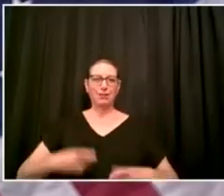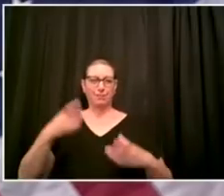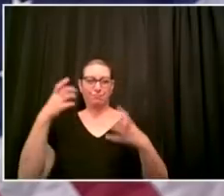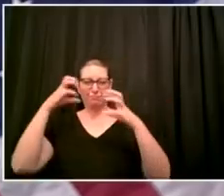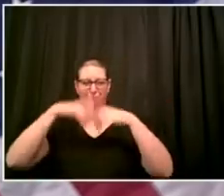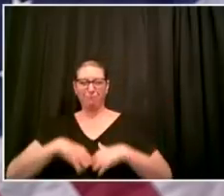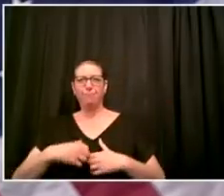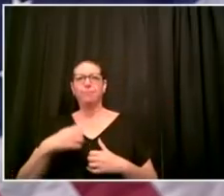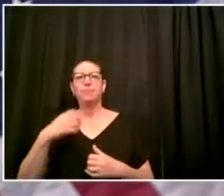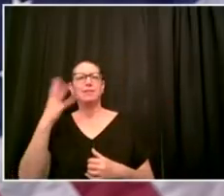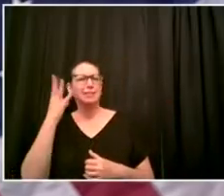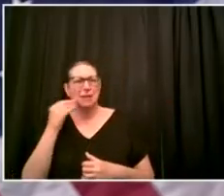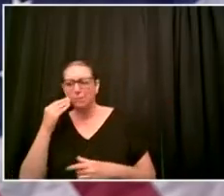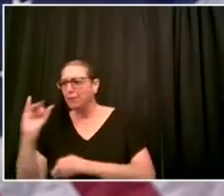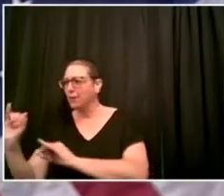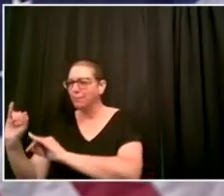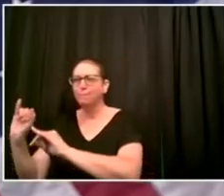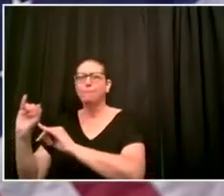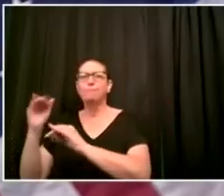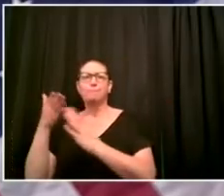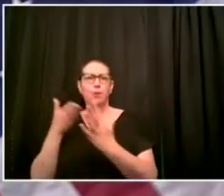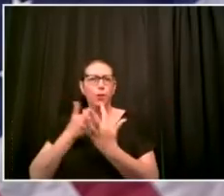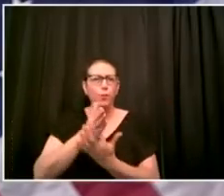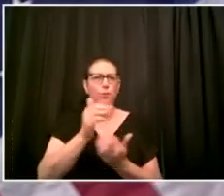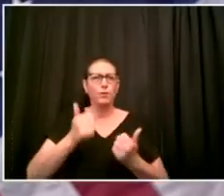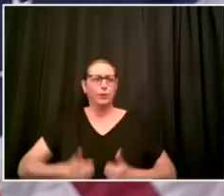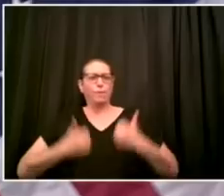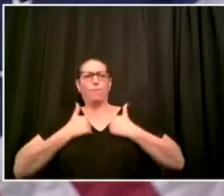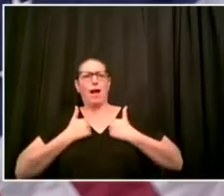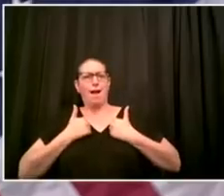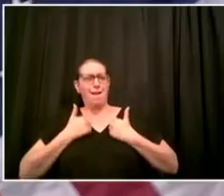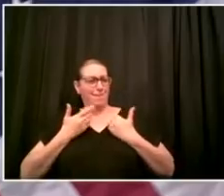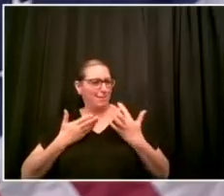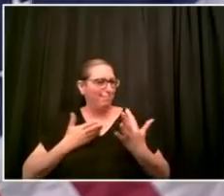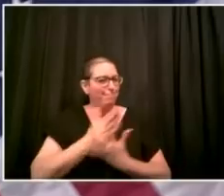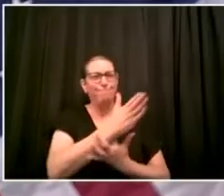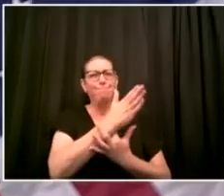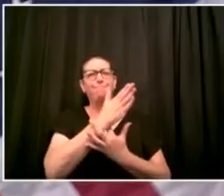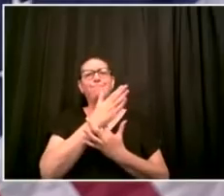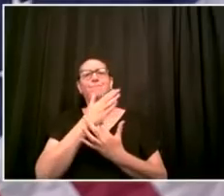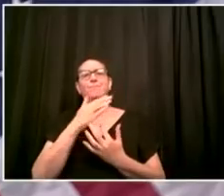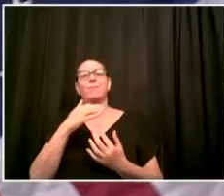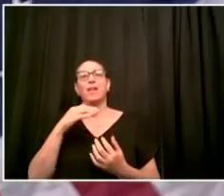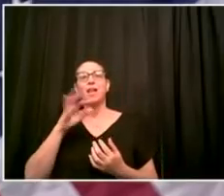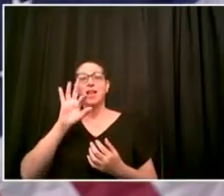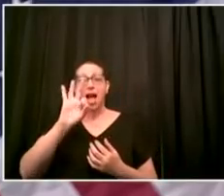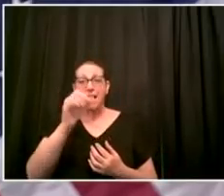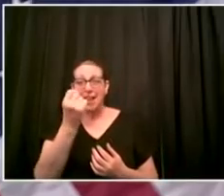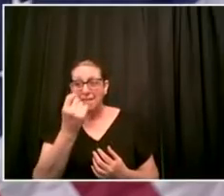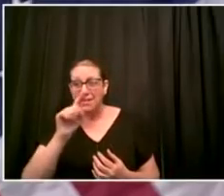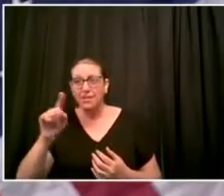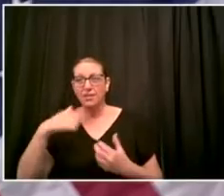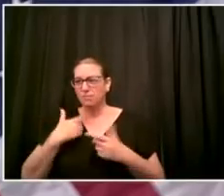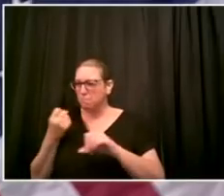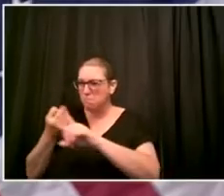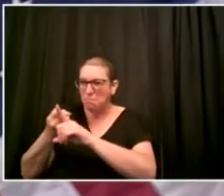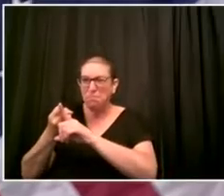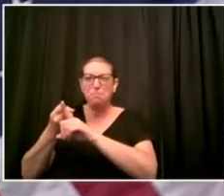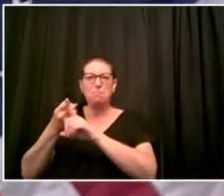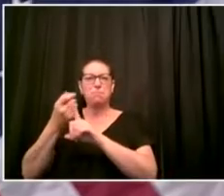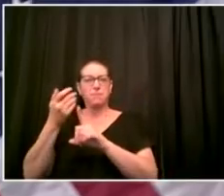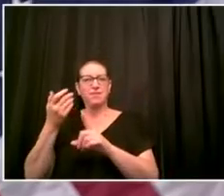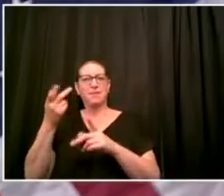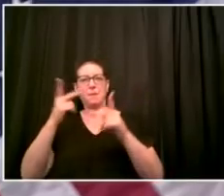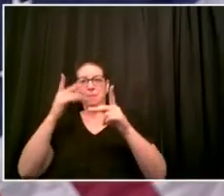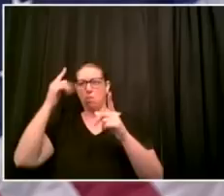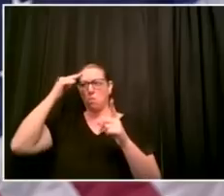of prognostications in New York City it'd never be the same and it wouldn't be able to come back. And it has come back every single time and stronger,